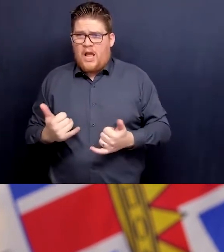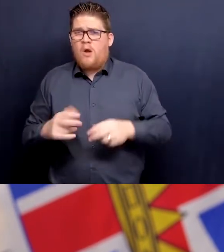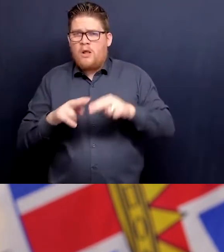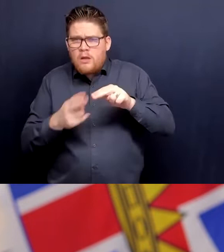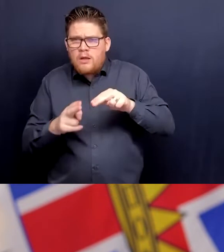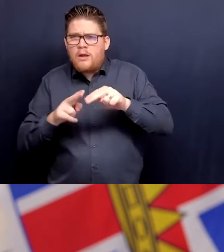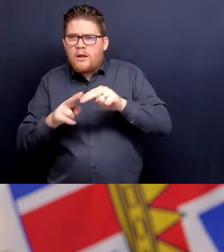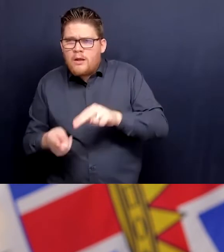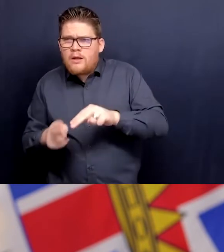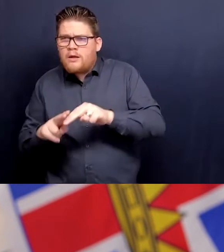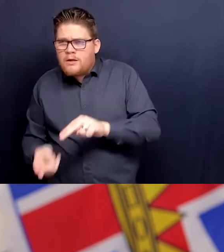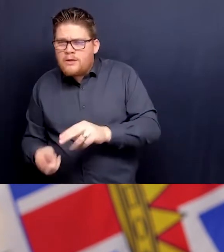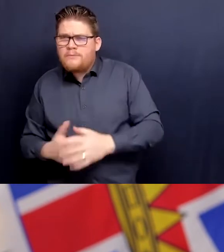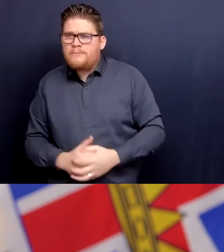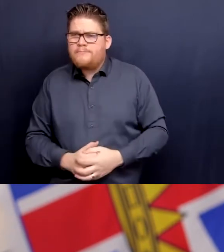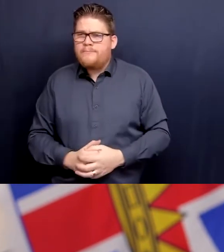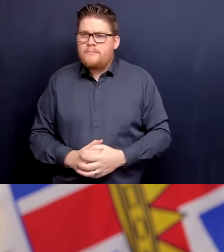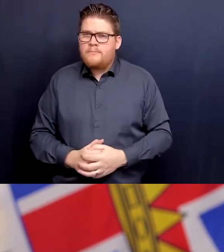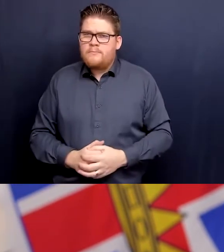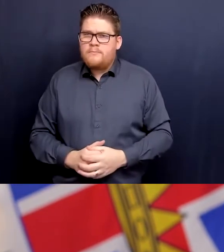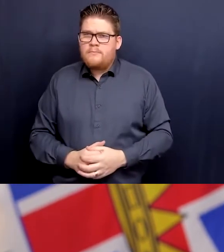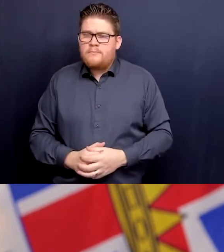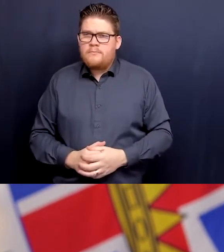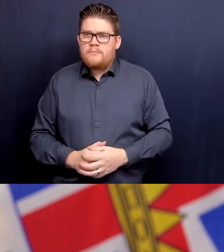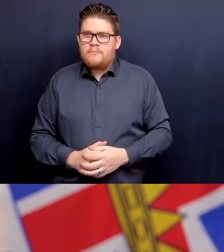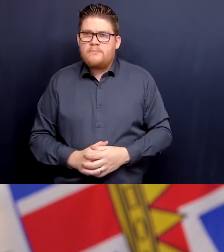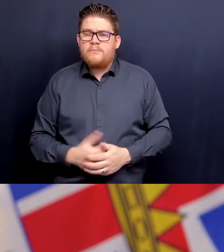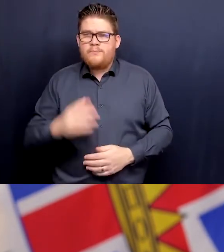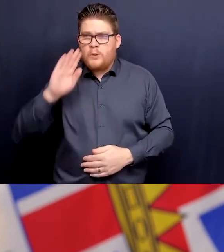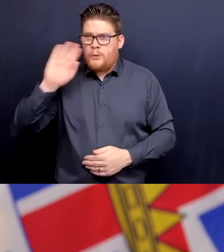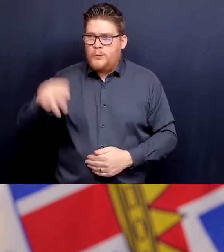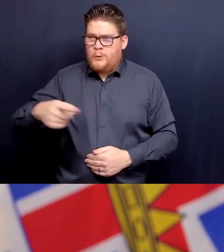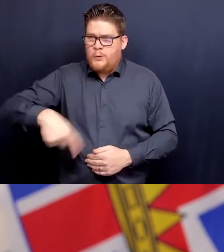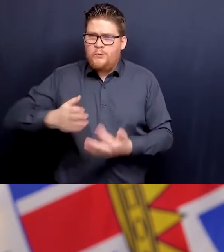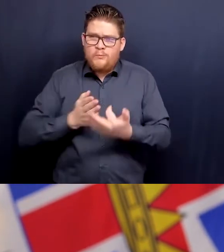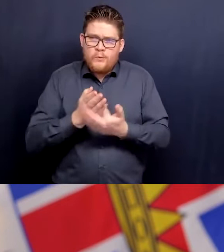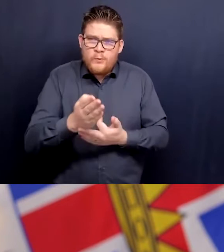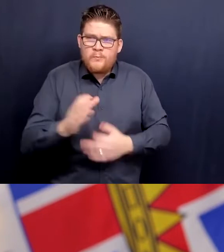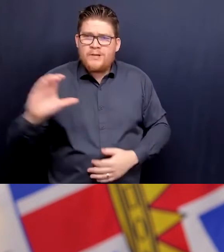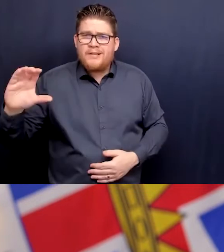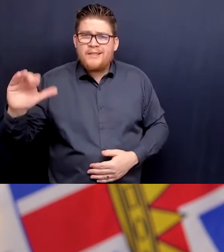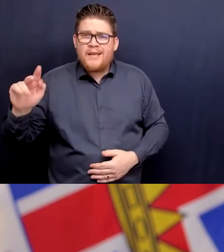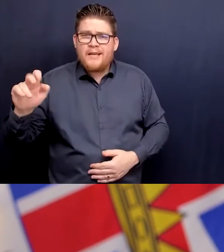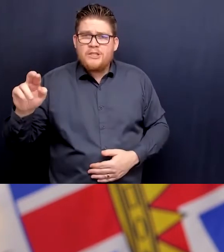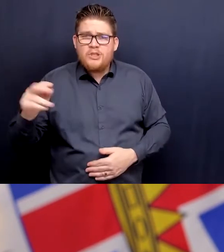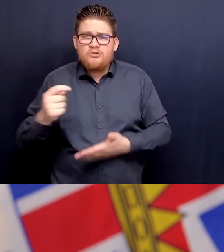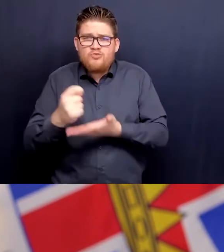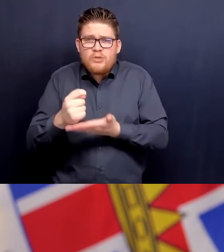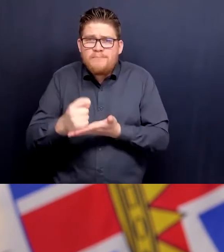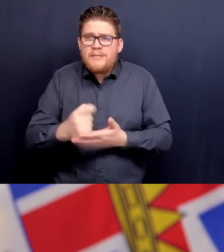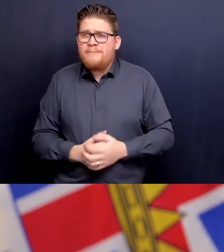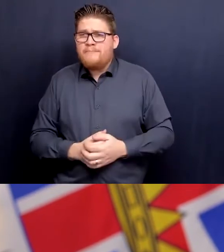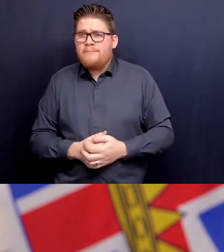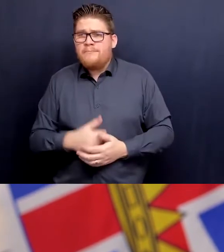immunity. But we also know that people who are going through cancer treatments, people who have transplants, they have always had to take